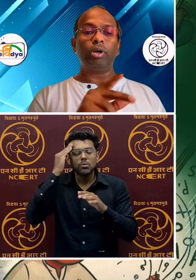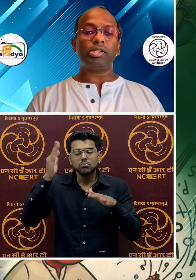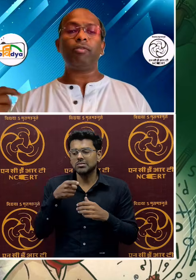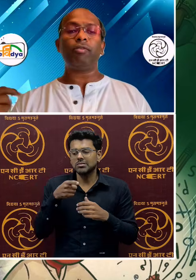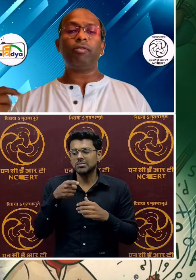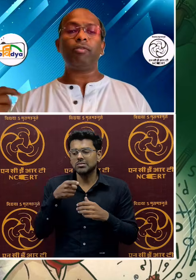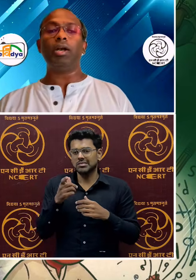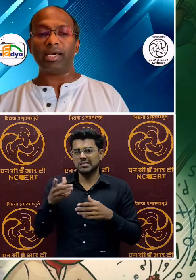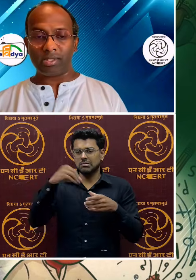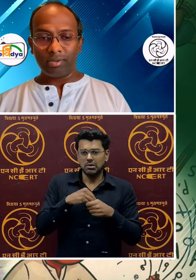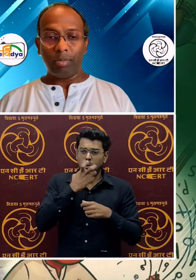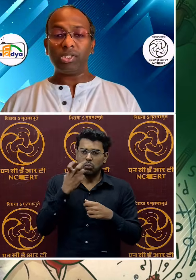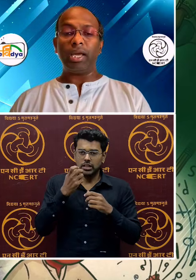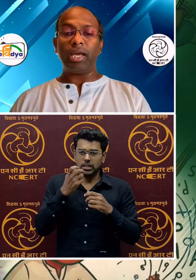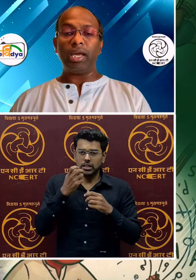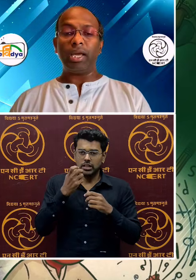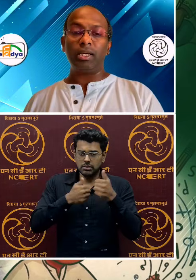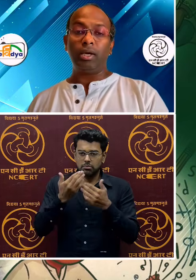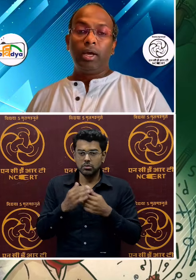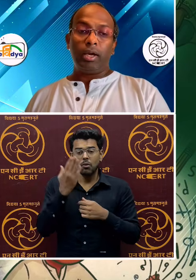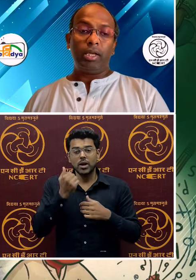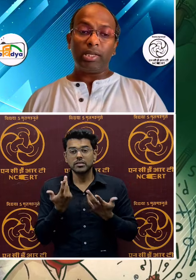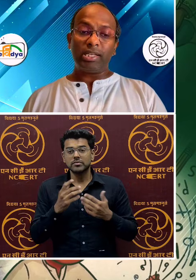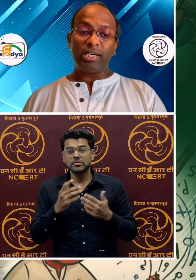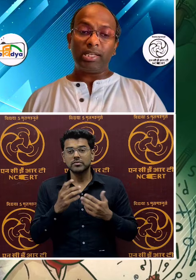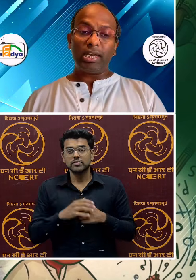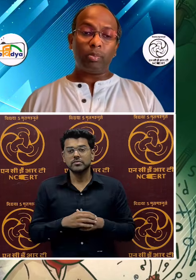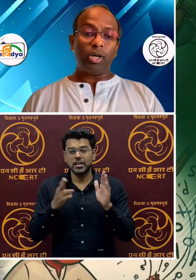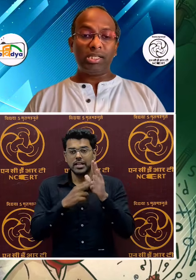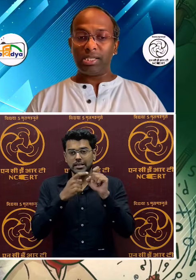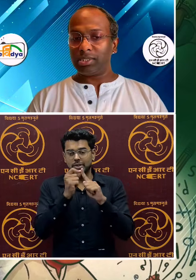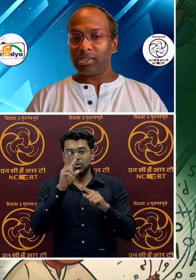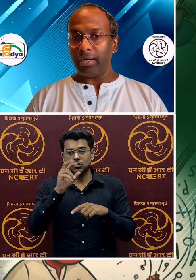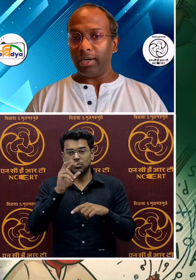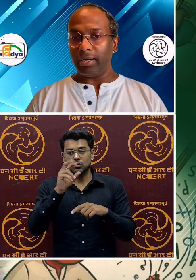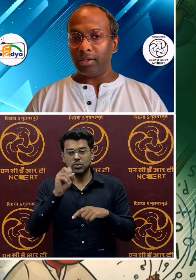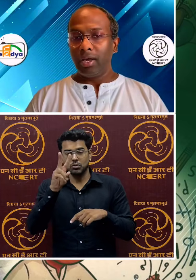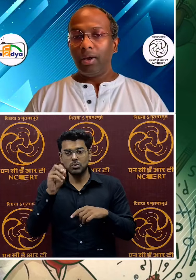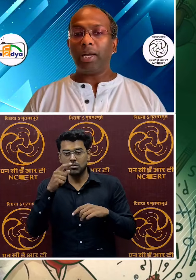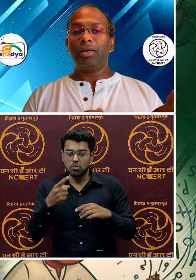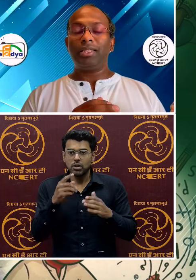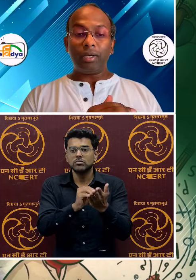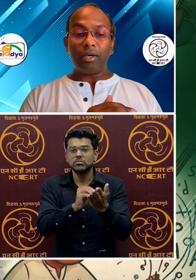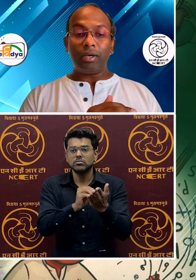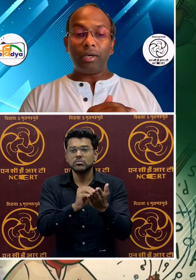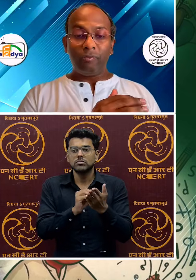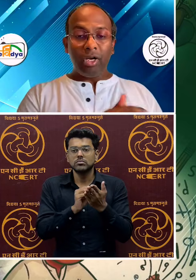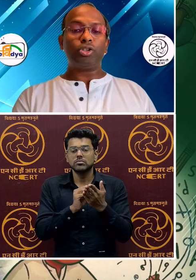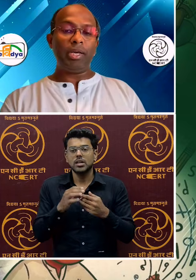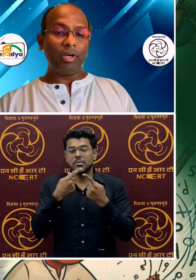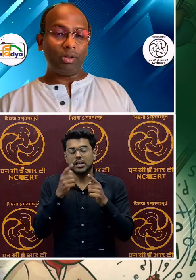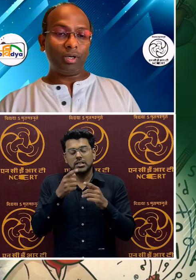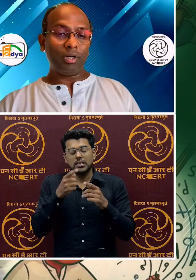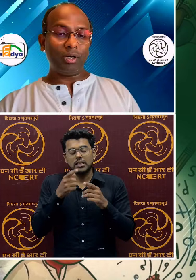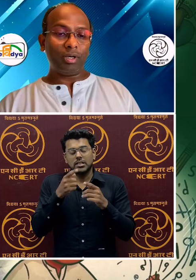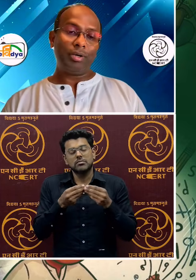say, okay, you can also have an oral test, because the new education policy insists that. But that window